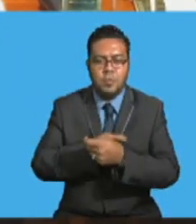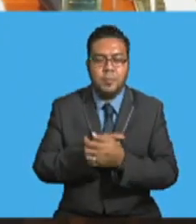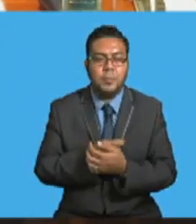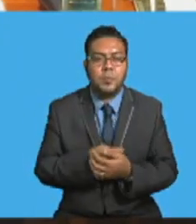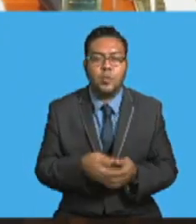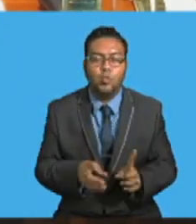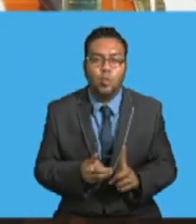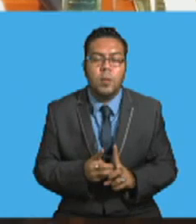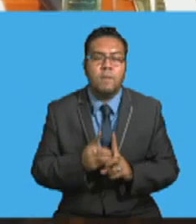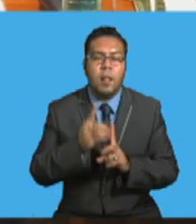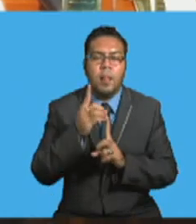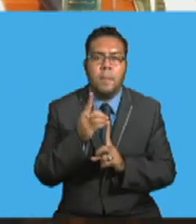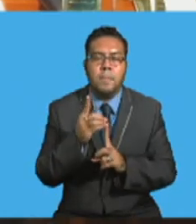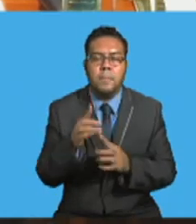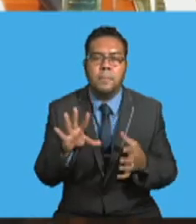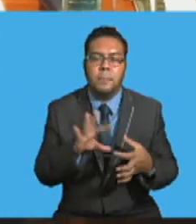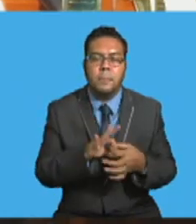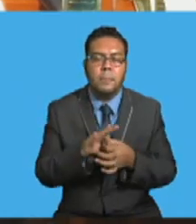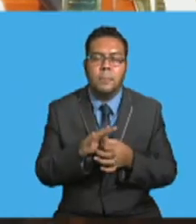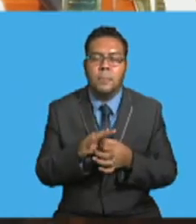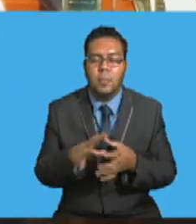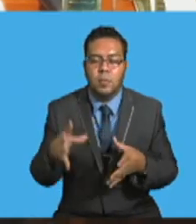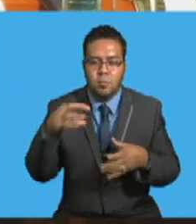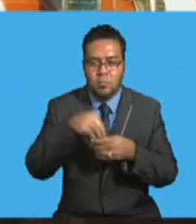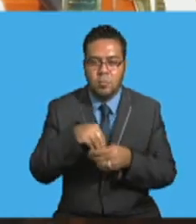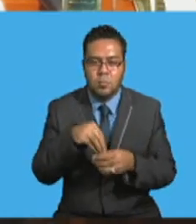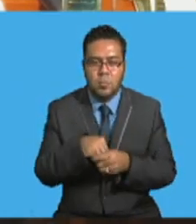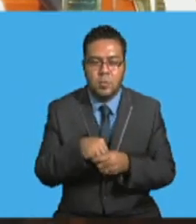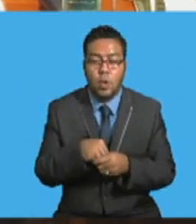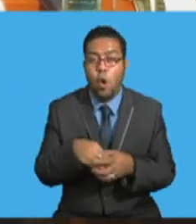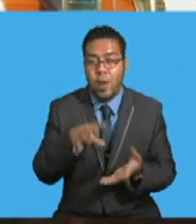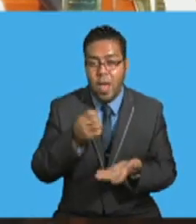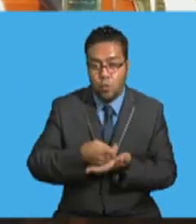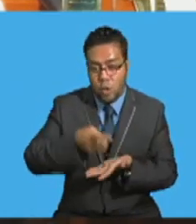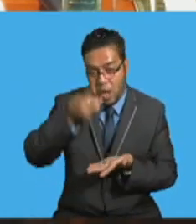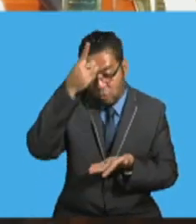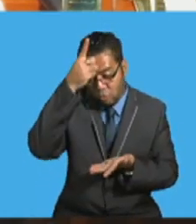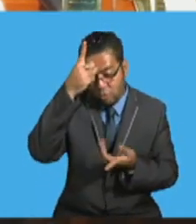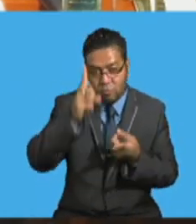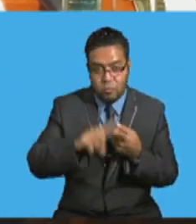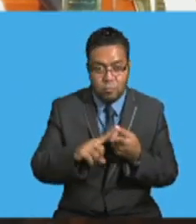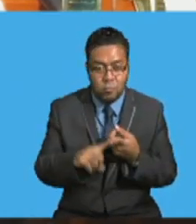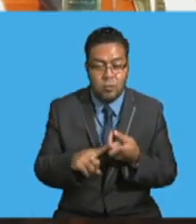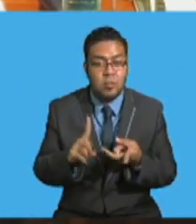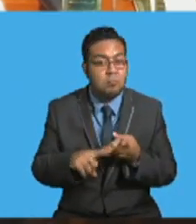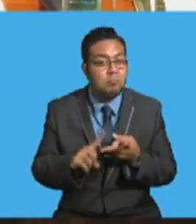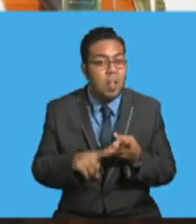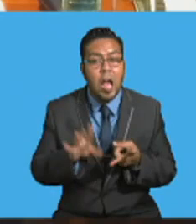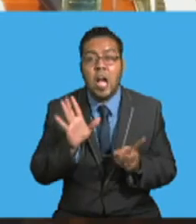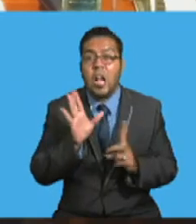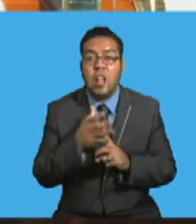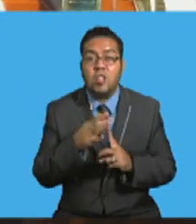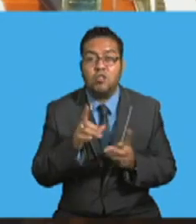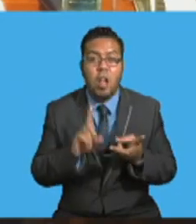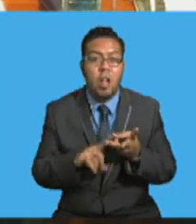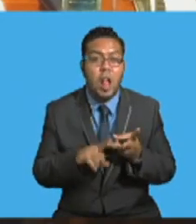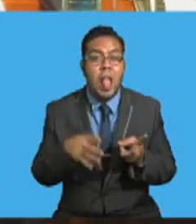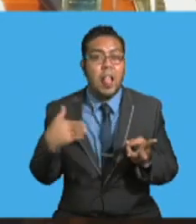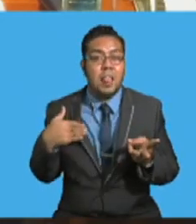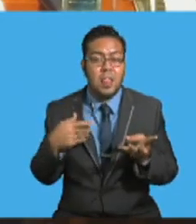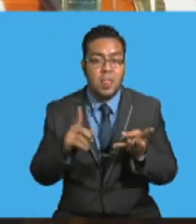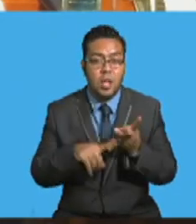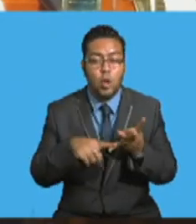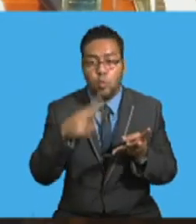cities network, and conclude cooperation agreements on education, culture, health,